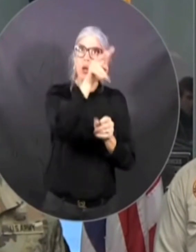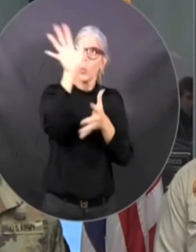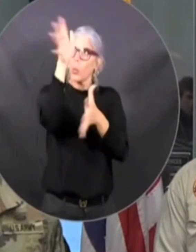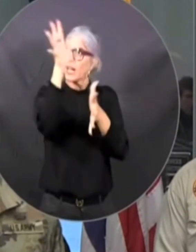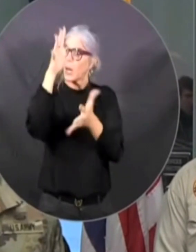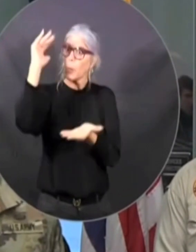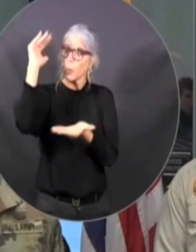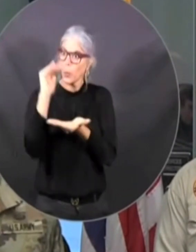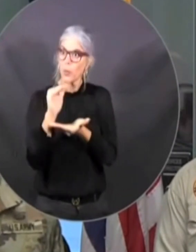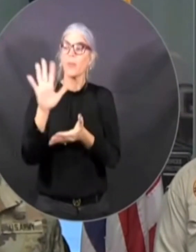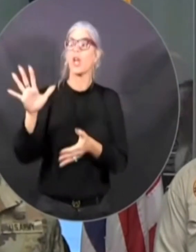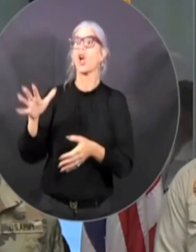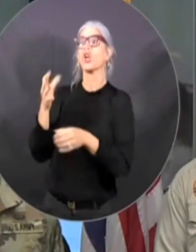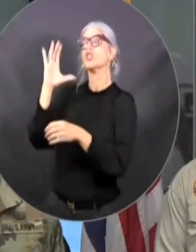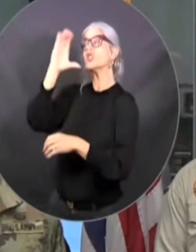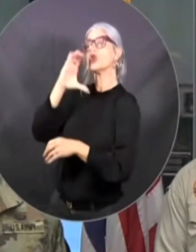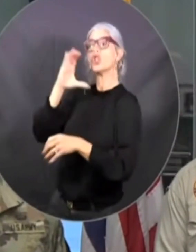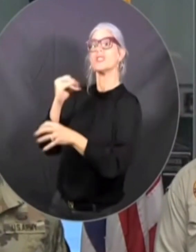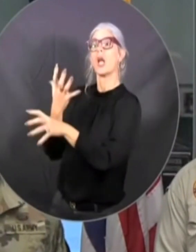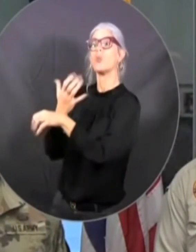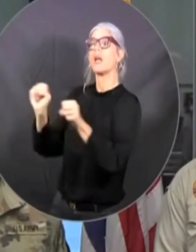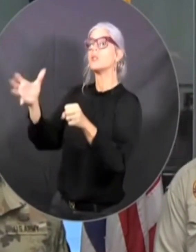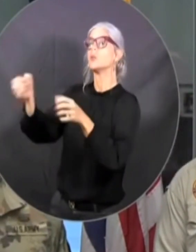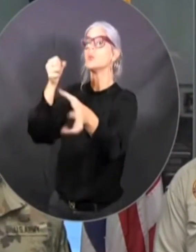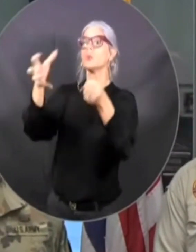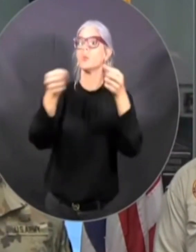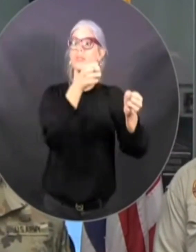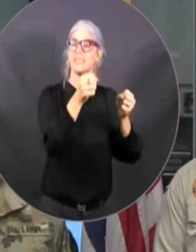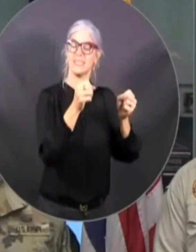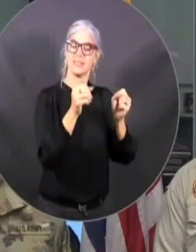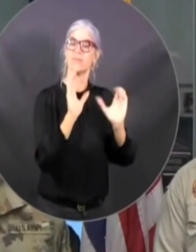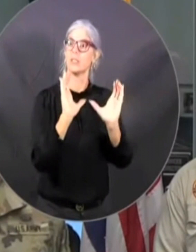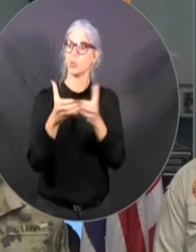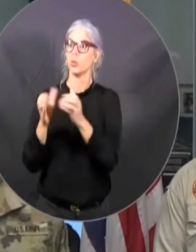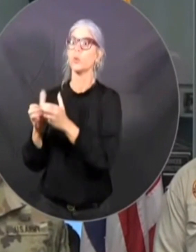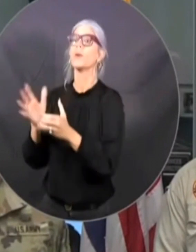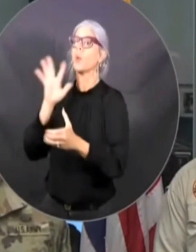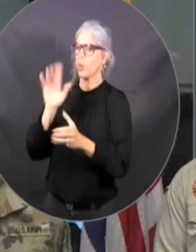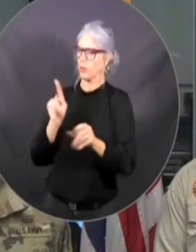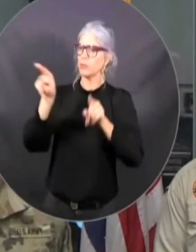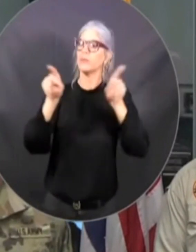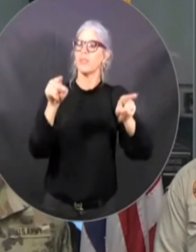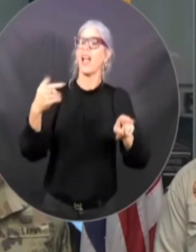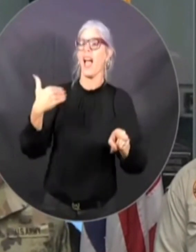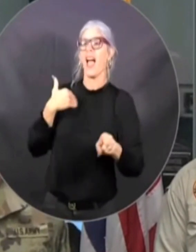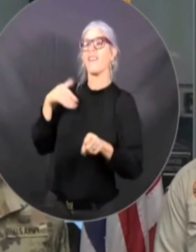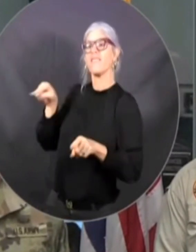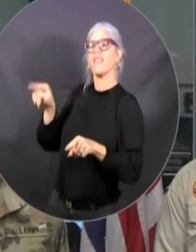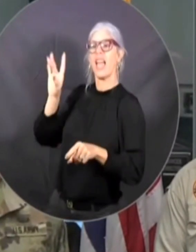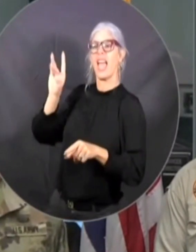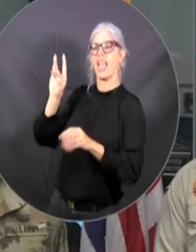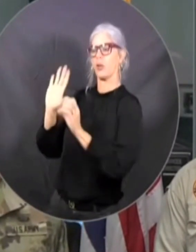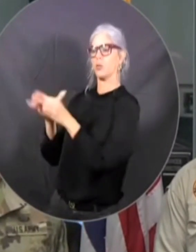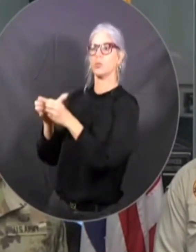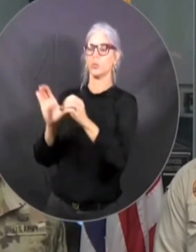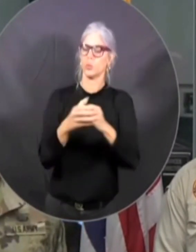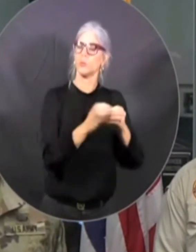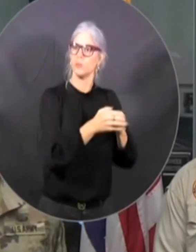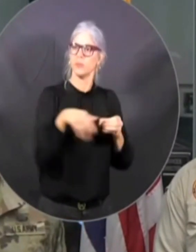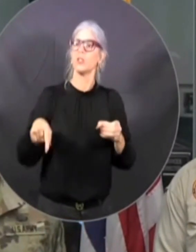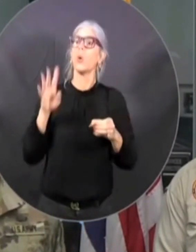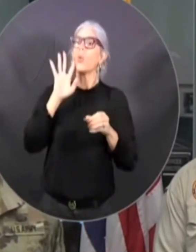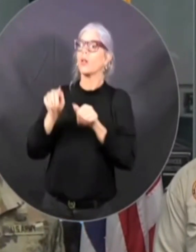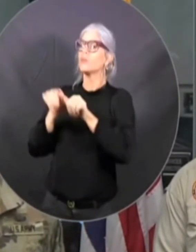running. Also, do not drive around electric power lines that are down because the lines